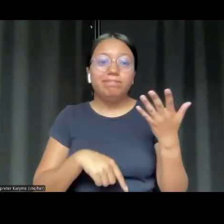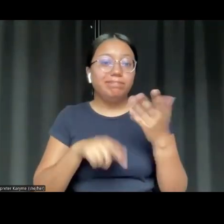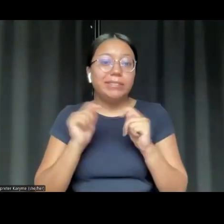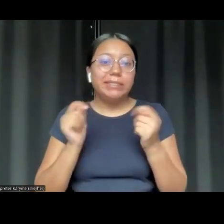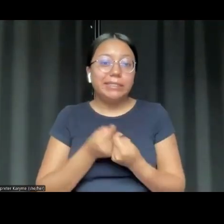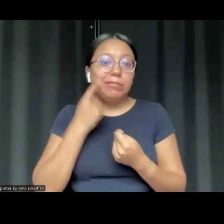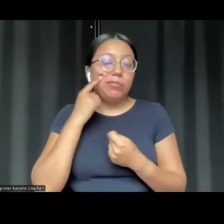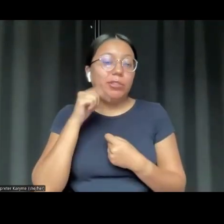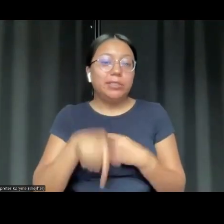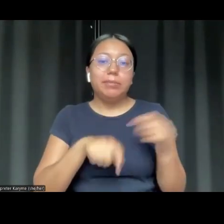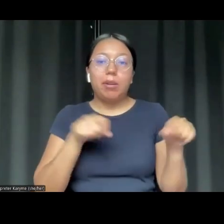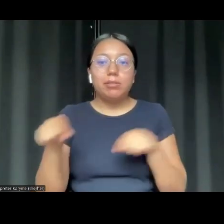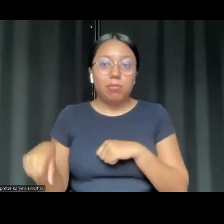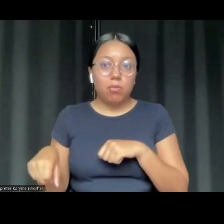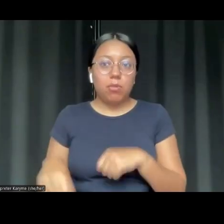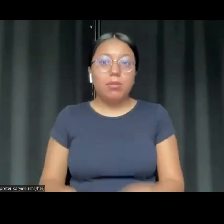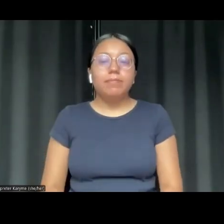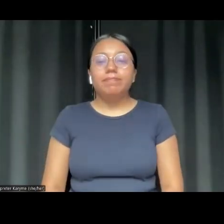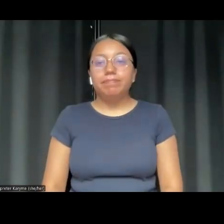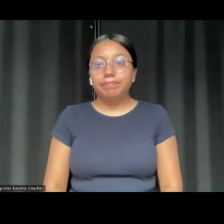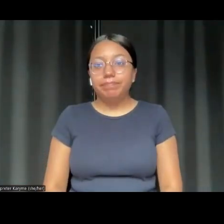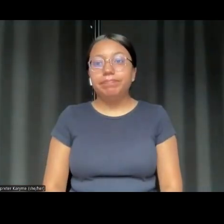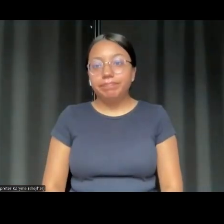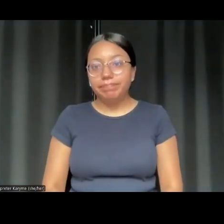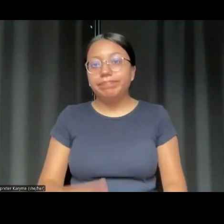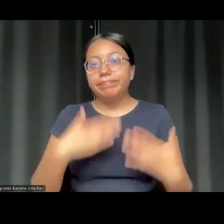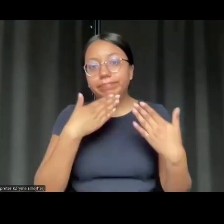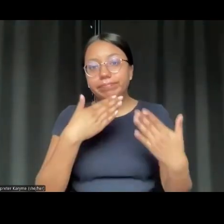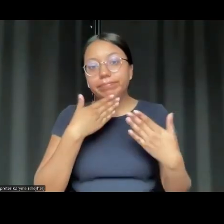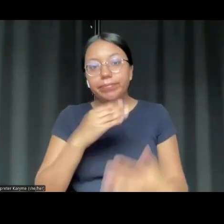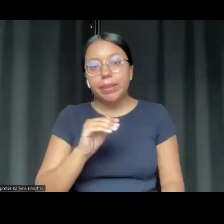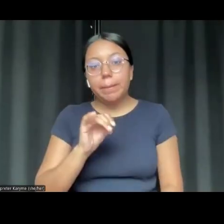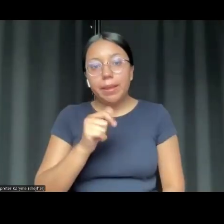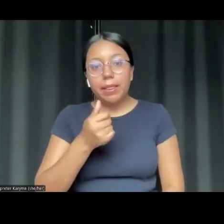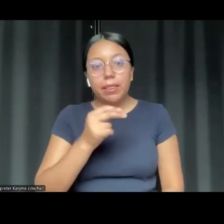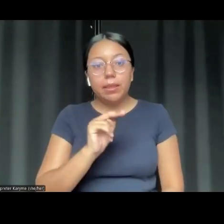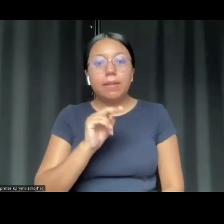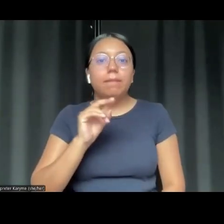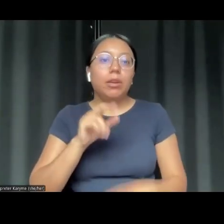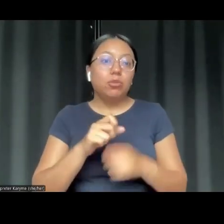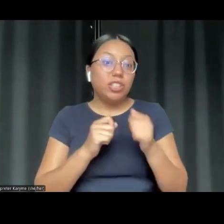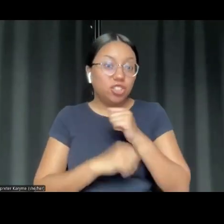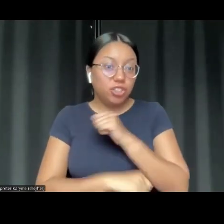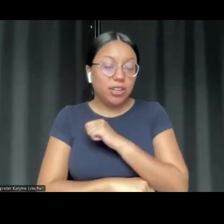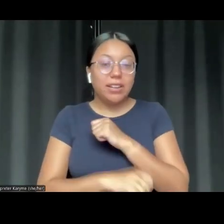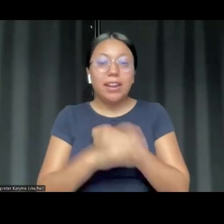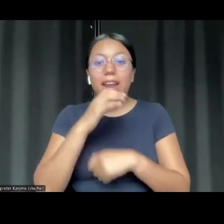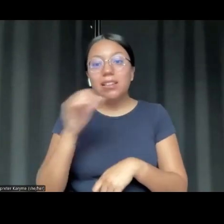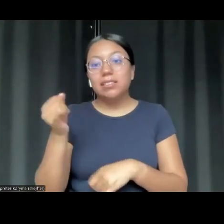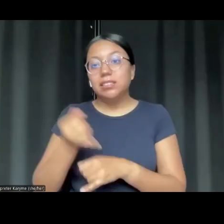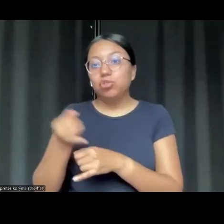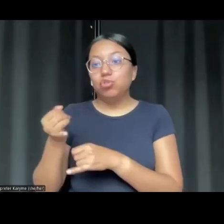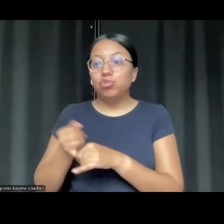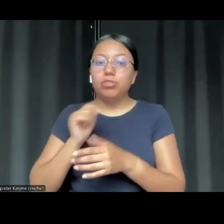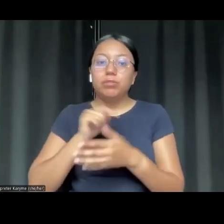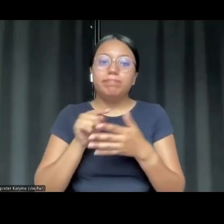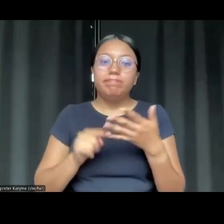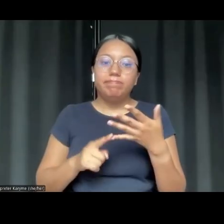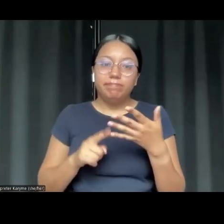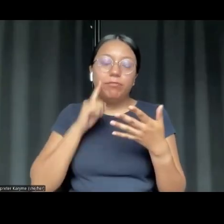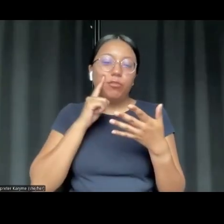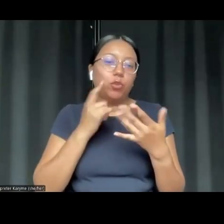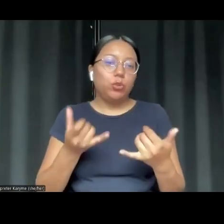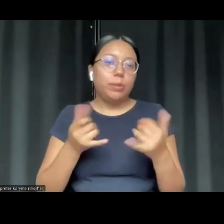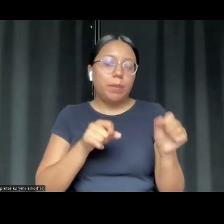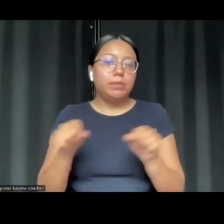moment possible. We also want to thank the Mellon Foundation and our respective institutions for helping to make today